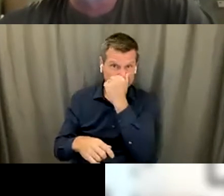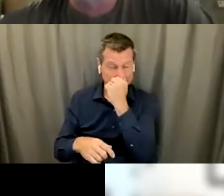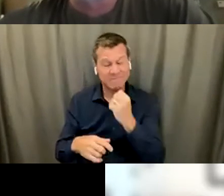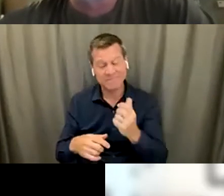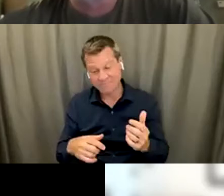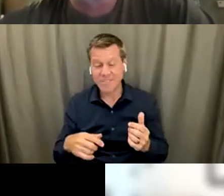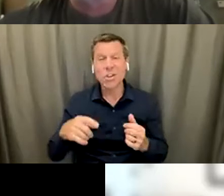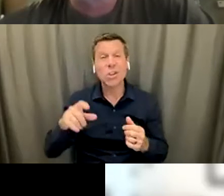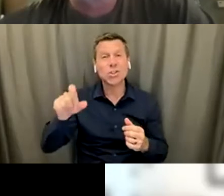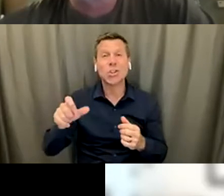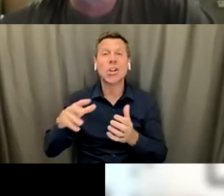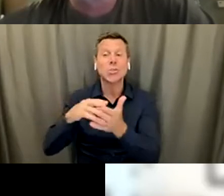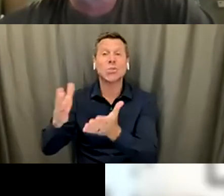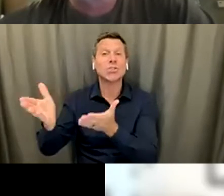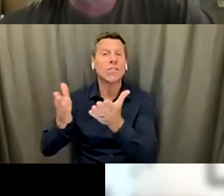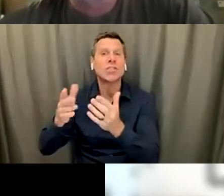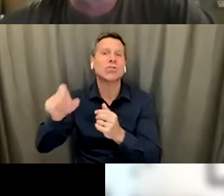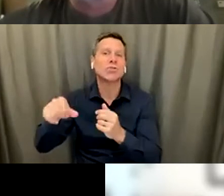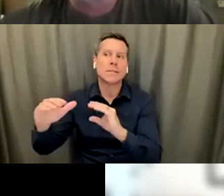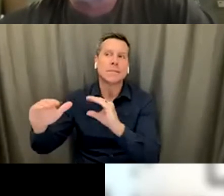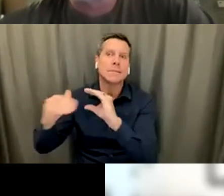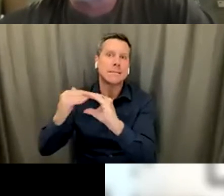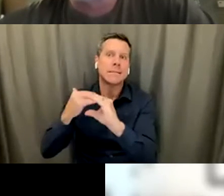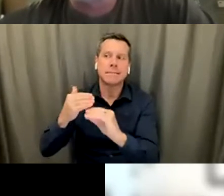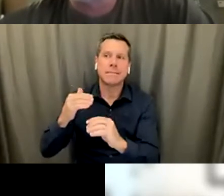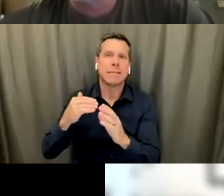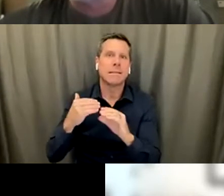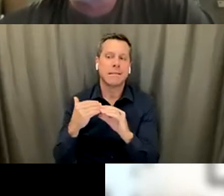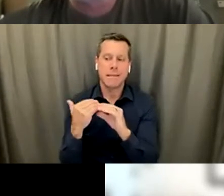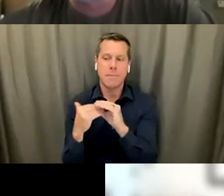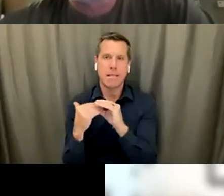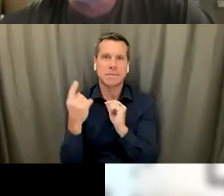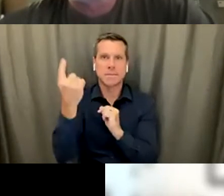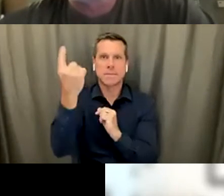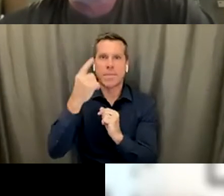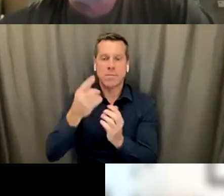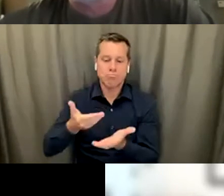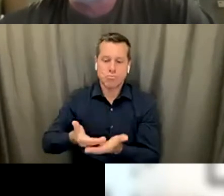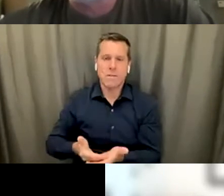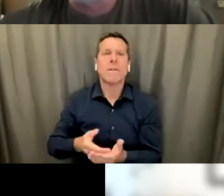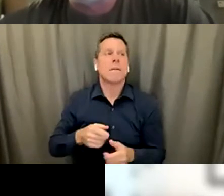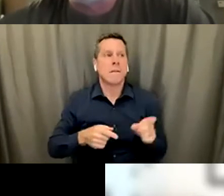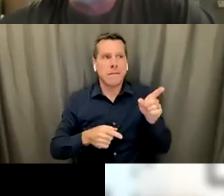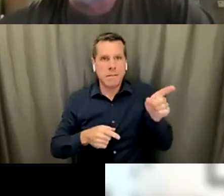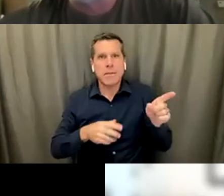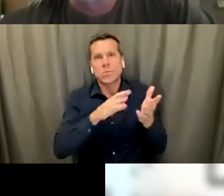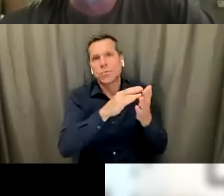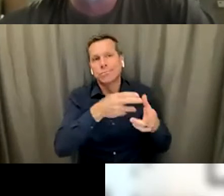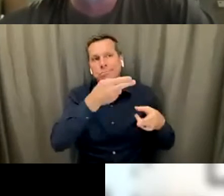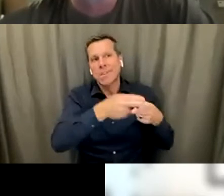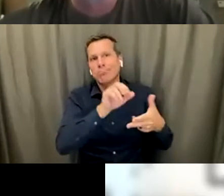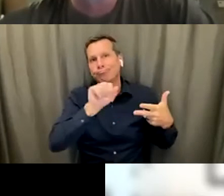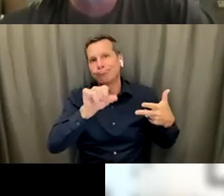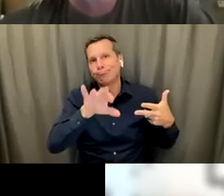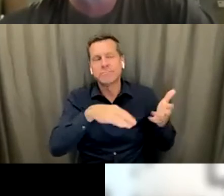least an email from student services? Absolutely, yes, there should be documentation. In fact, there needs to be. So otherwise, exactly what David said, right? We could get in